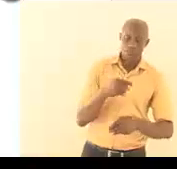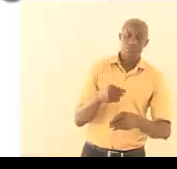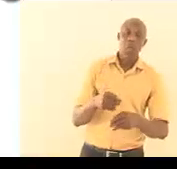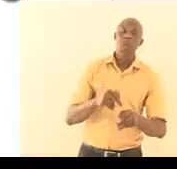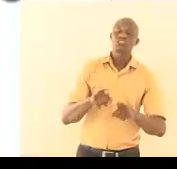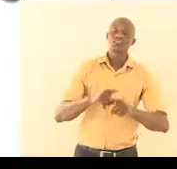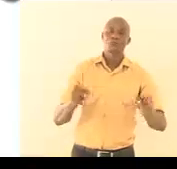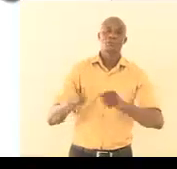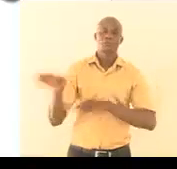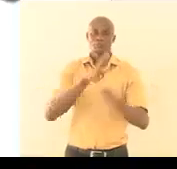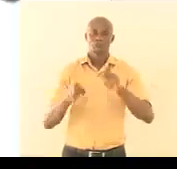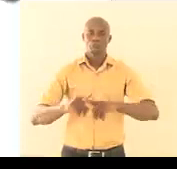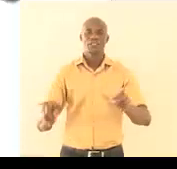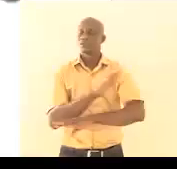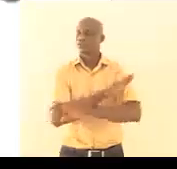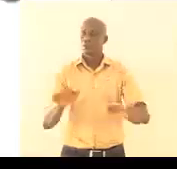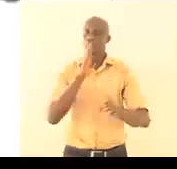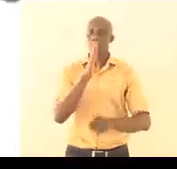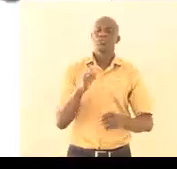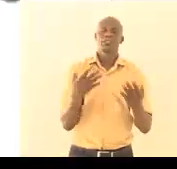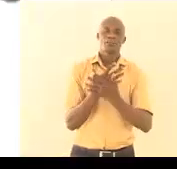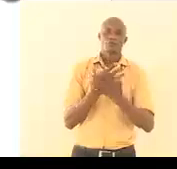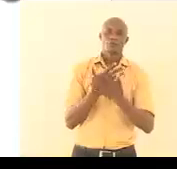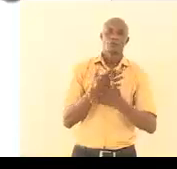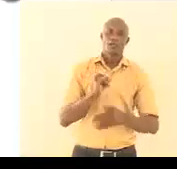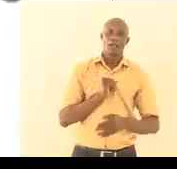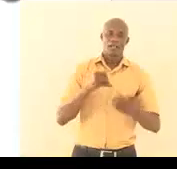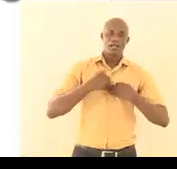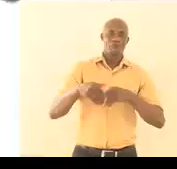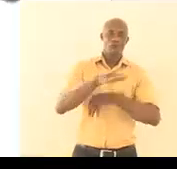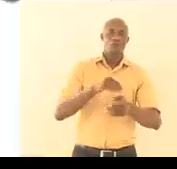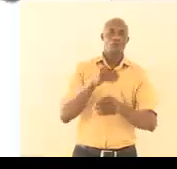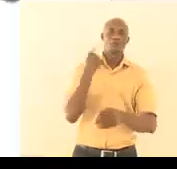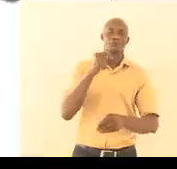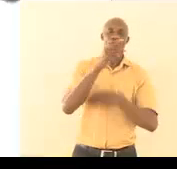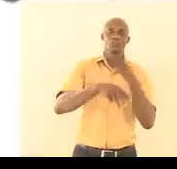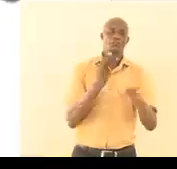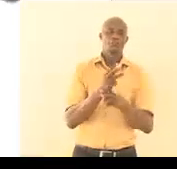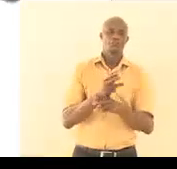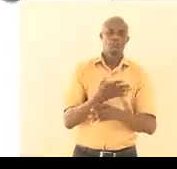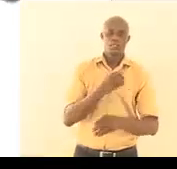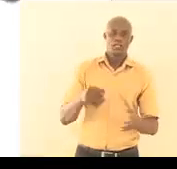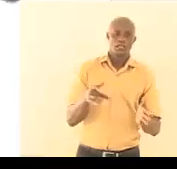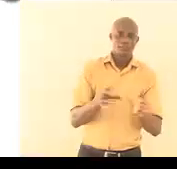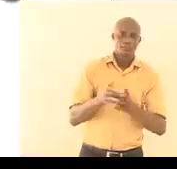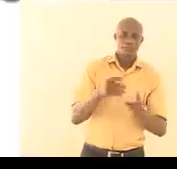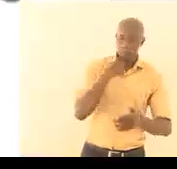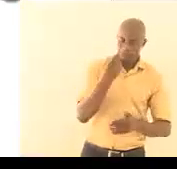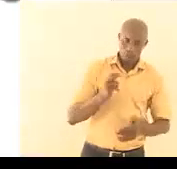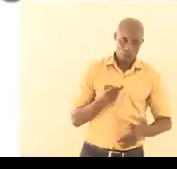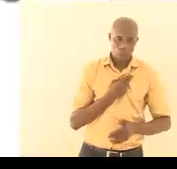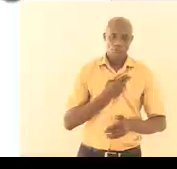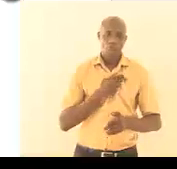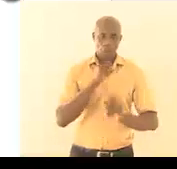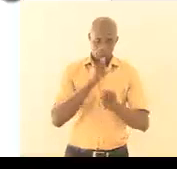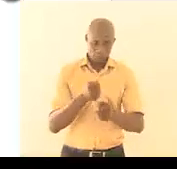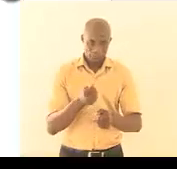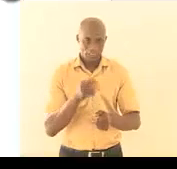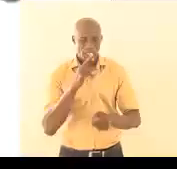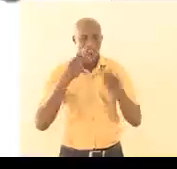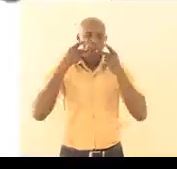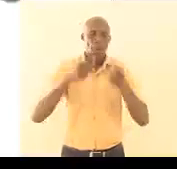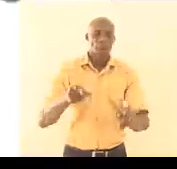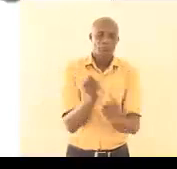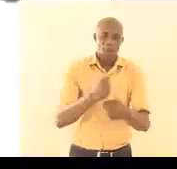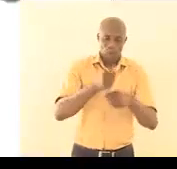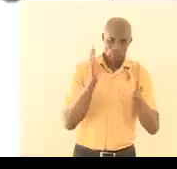kinds of trouble, Jesus says, but do not be afraid, I have overcome the world. And Jesus says to us in the Beatitudes, blessed are